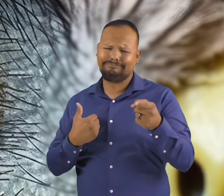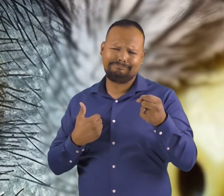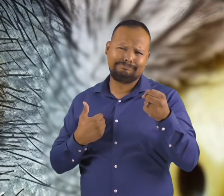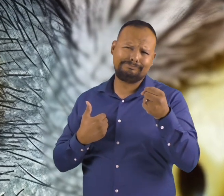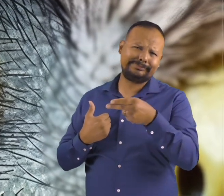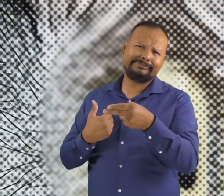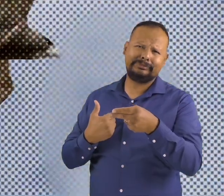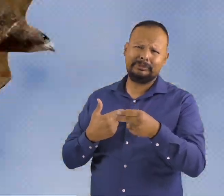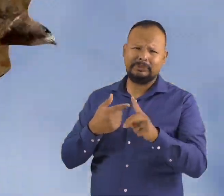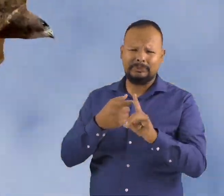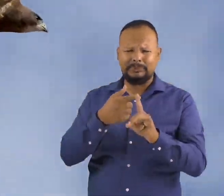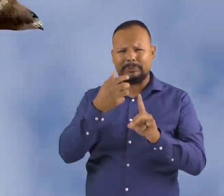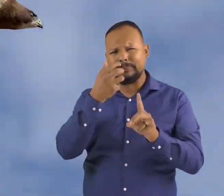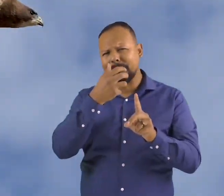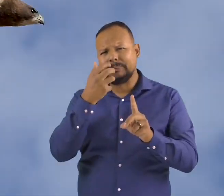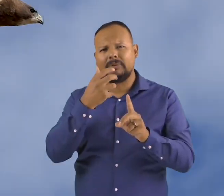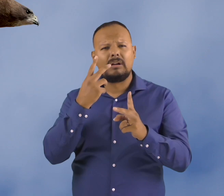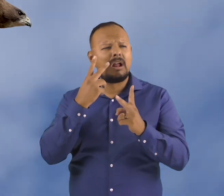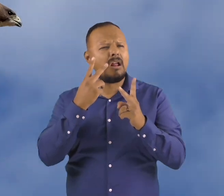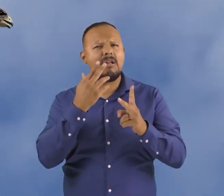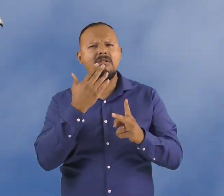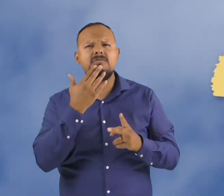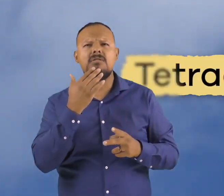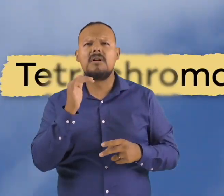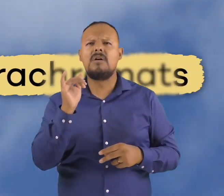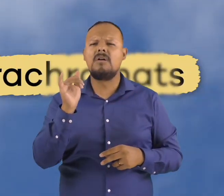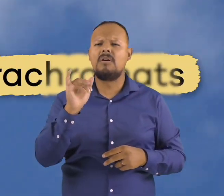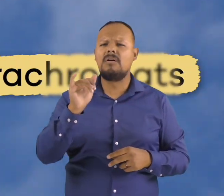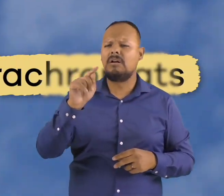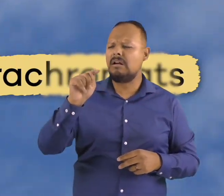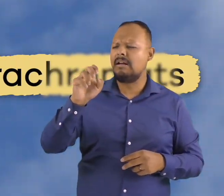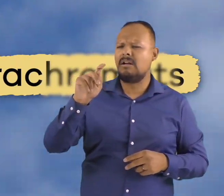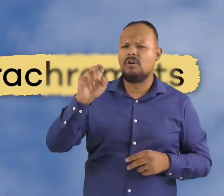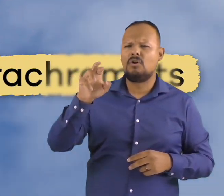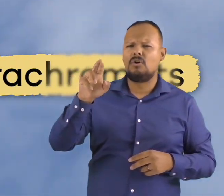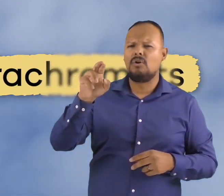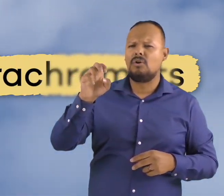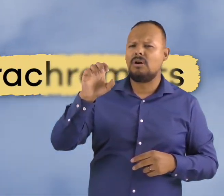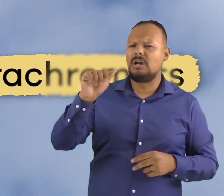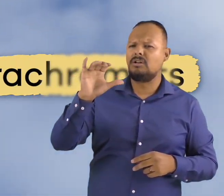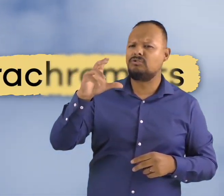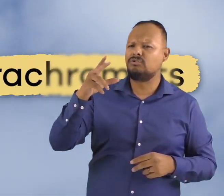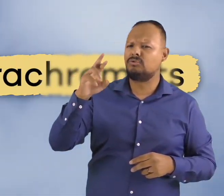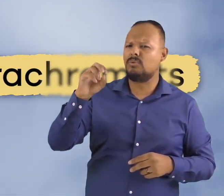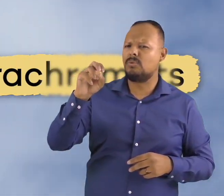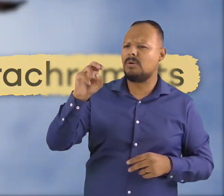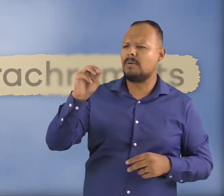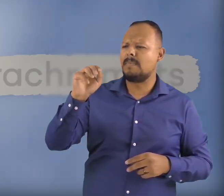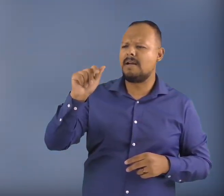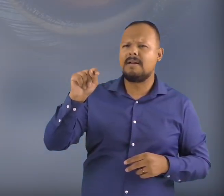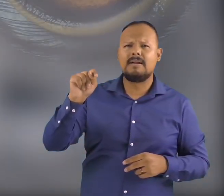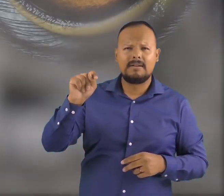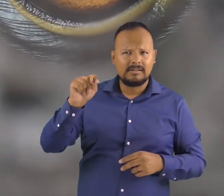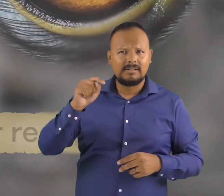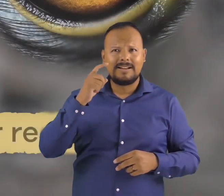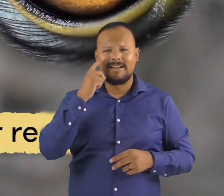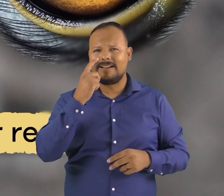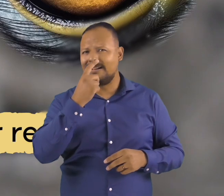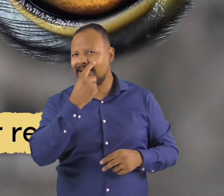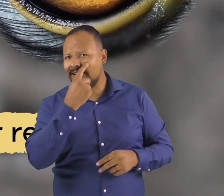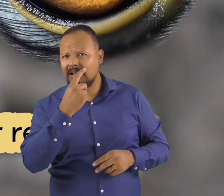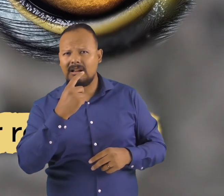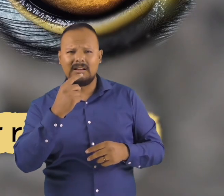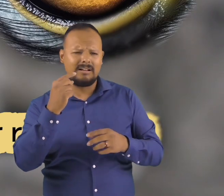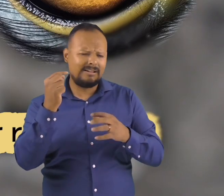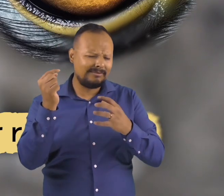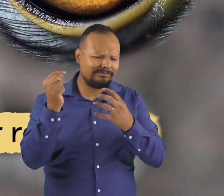kingdom. Not only can they see in color, but hawks are tetrachromats. That